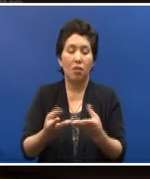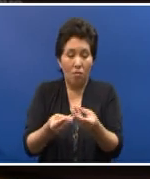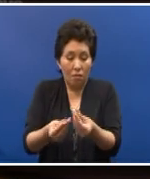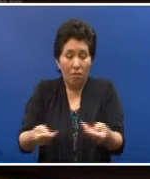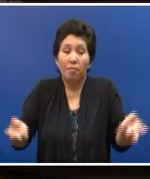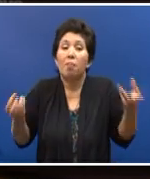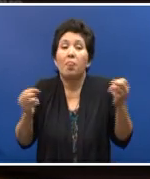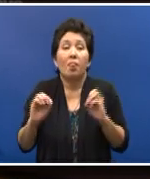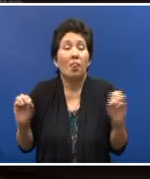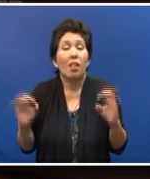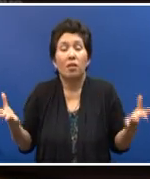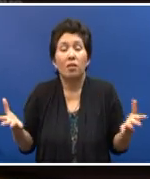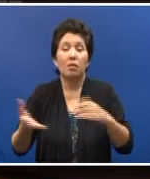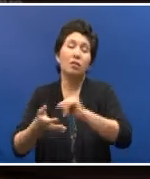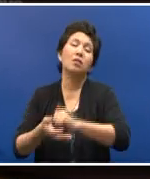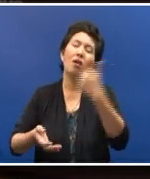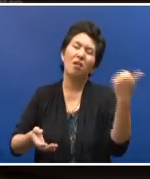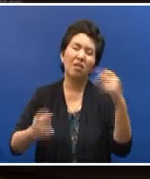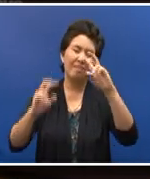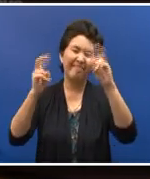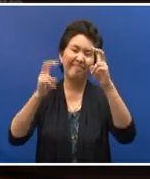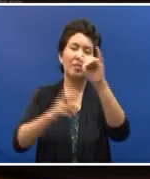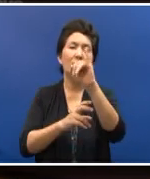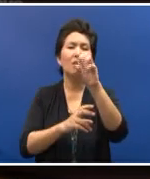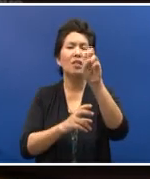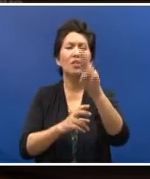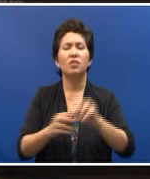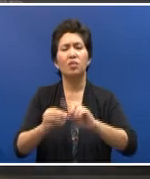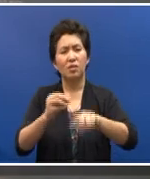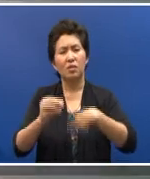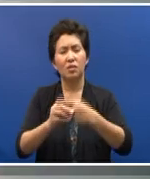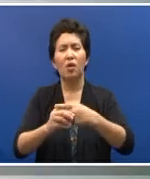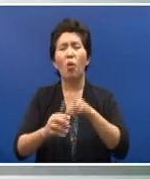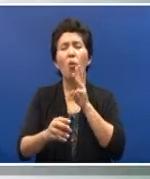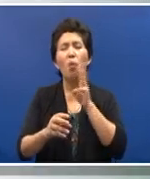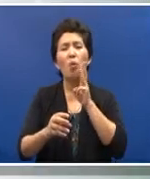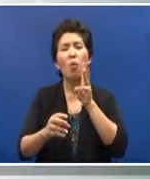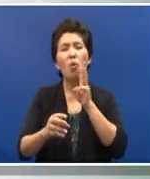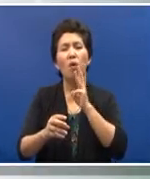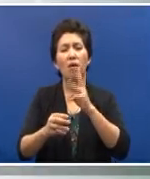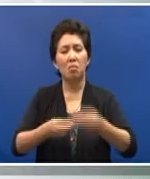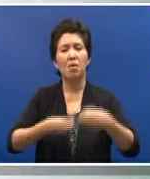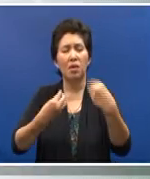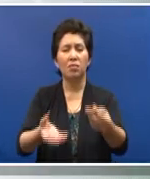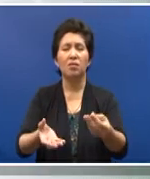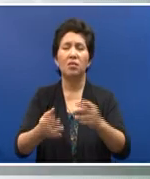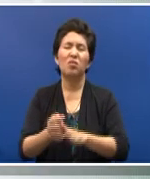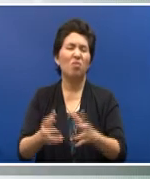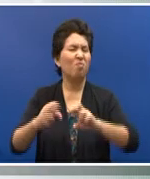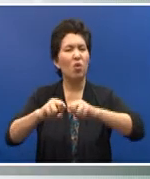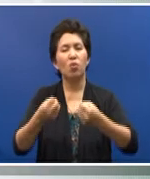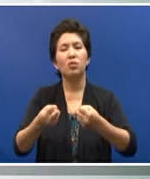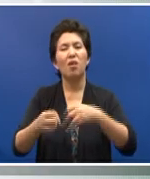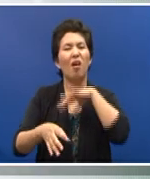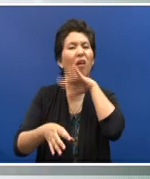Okay, and the other issues is about water pollution due to pesticides. Okay, and